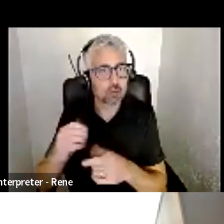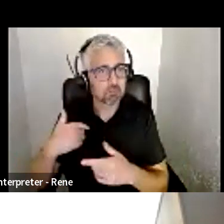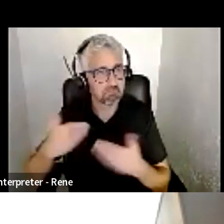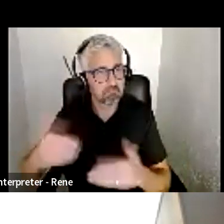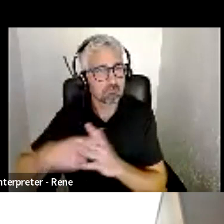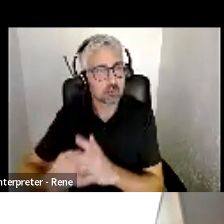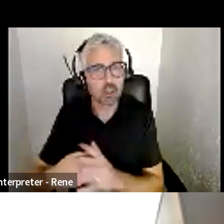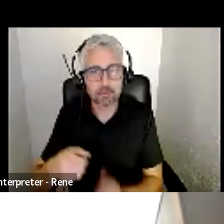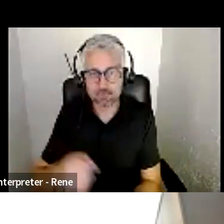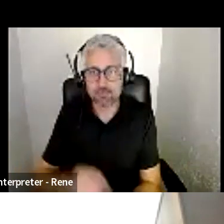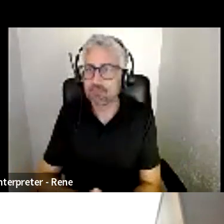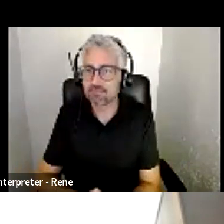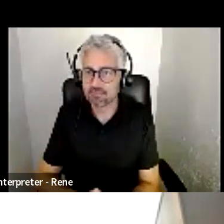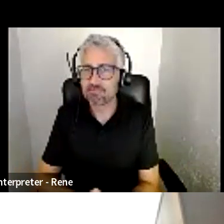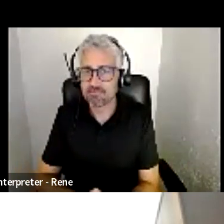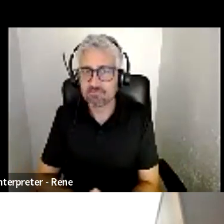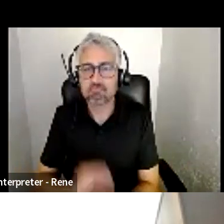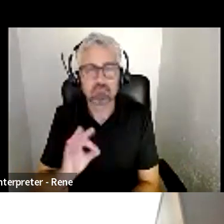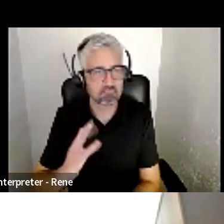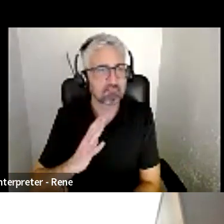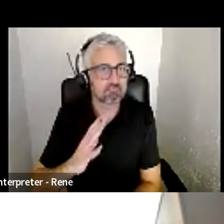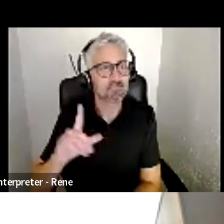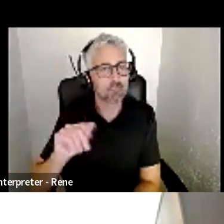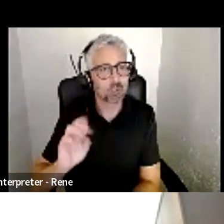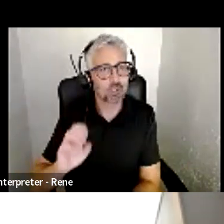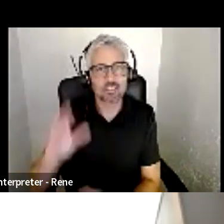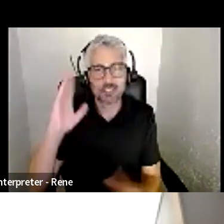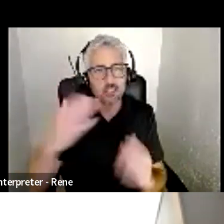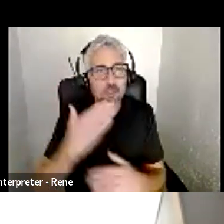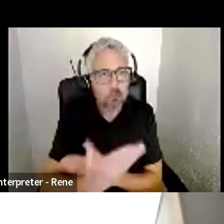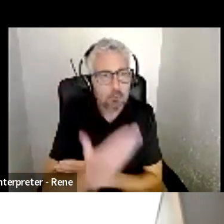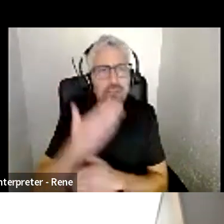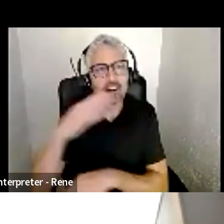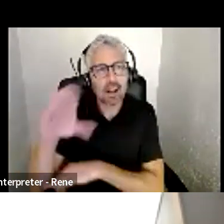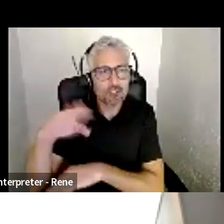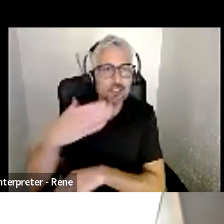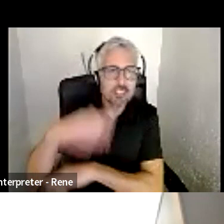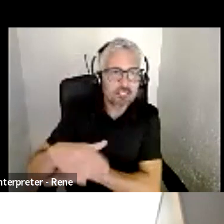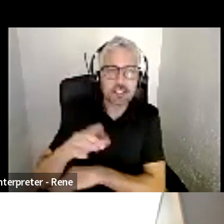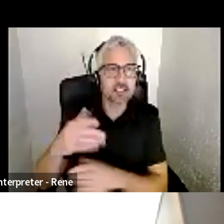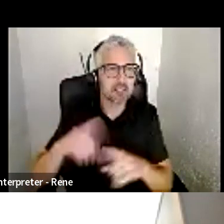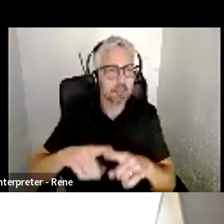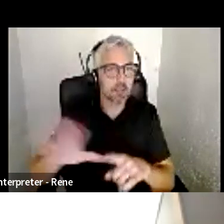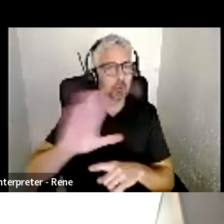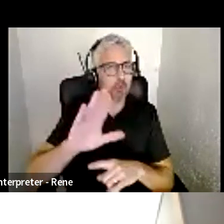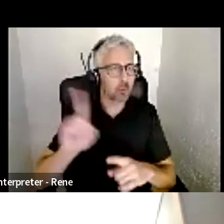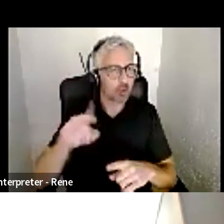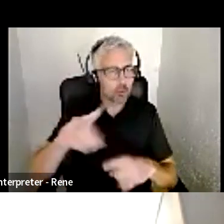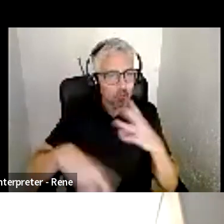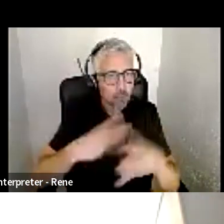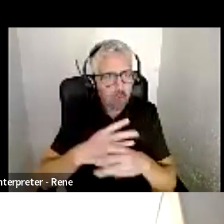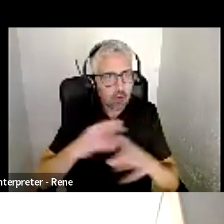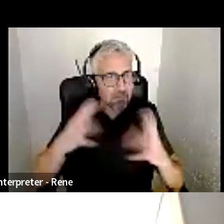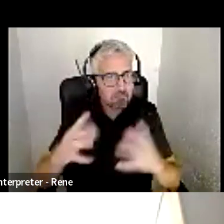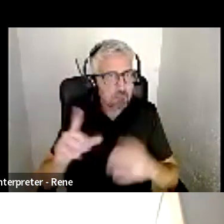here. Sure. Good morning, good afternoon, good evening, depending on where you are in the world.